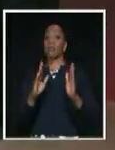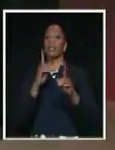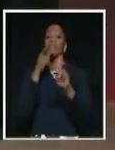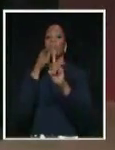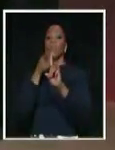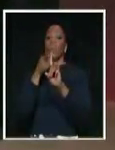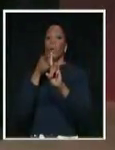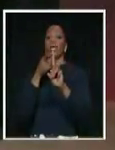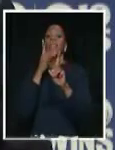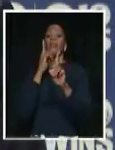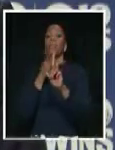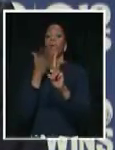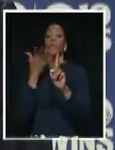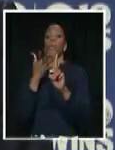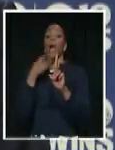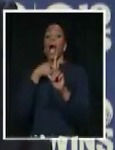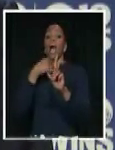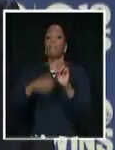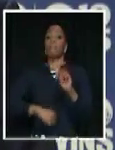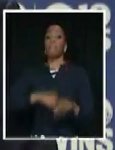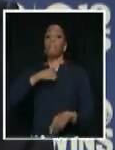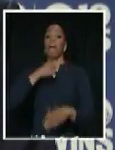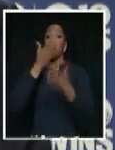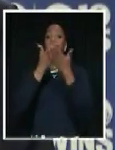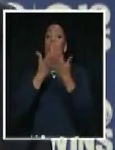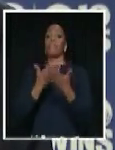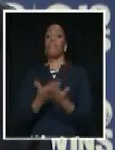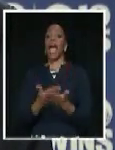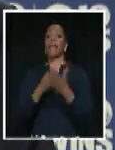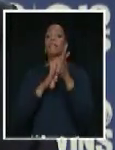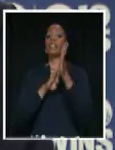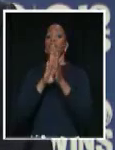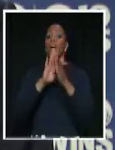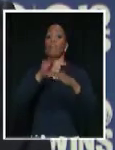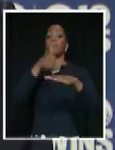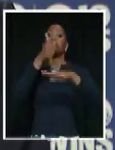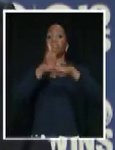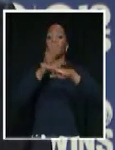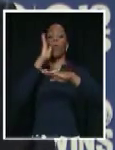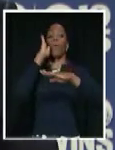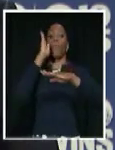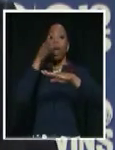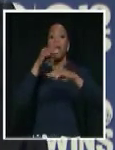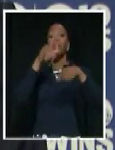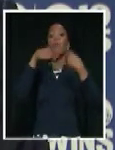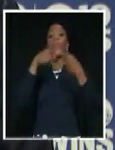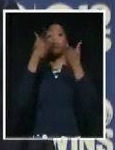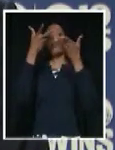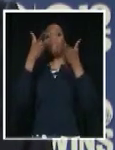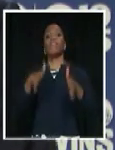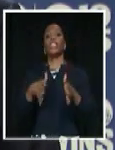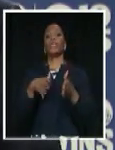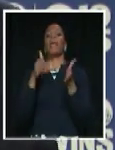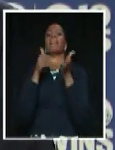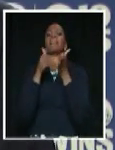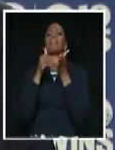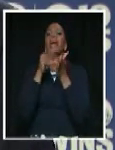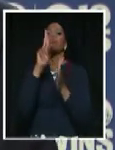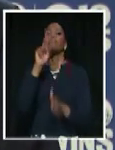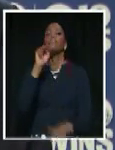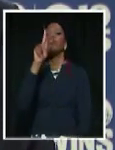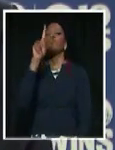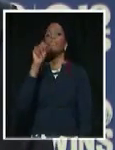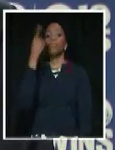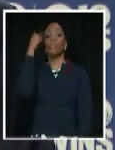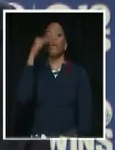is, I am proud of the fact that that development will, when it's done, yield thousands of units for affordable